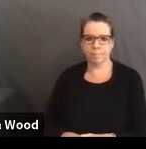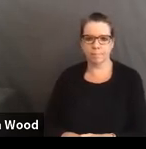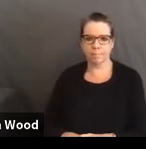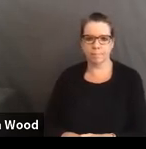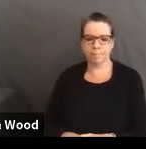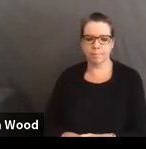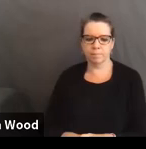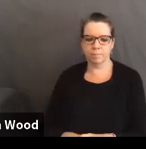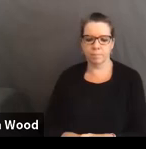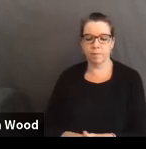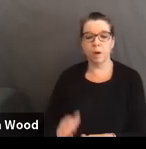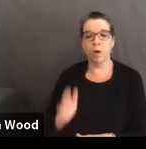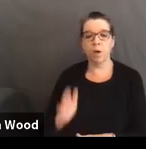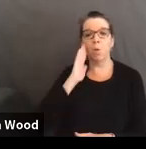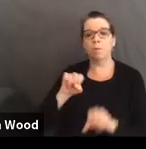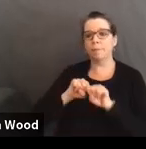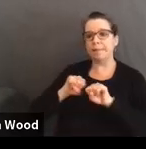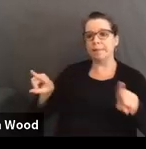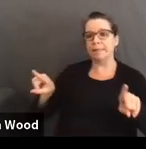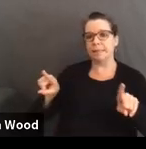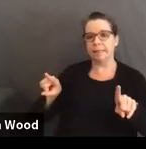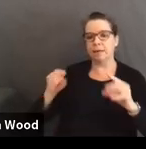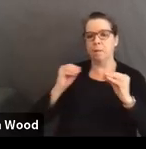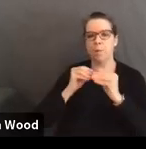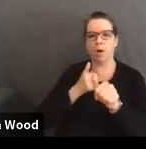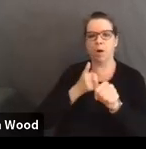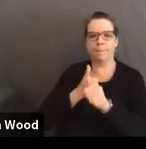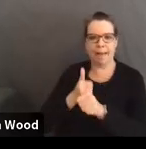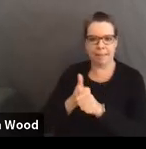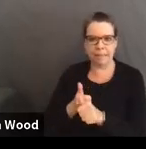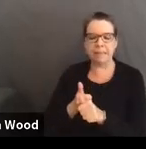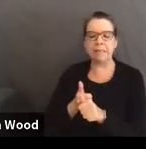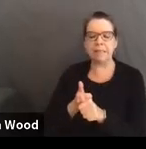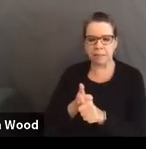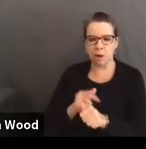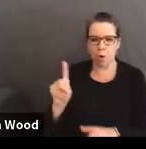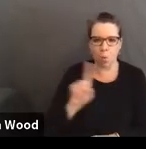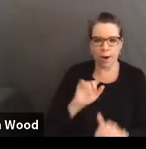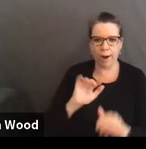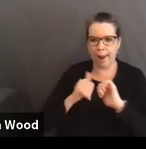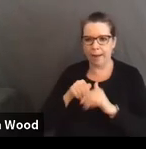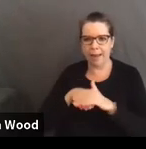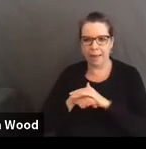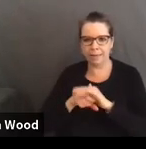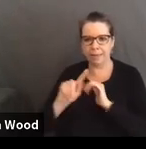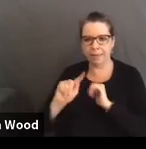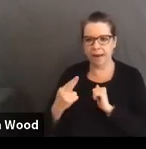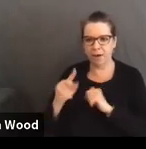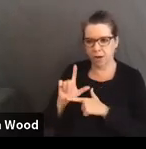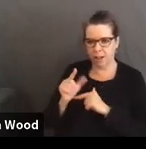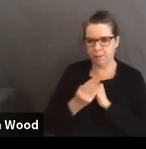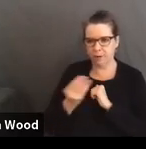We will be sending out additional updates on where and how to access THL